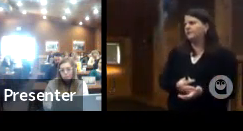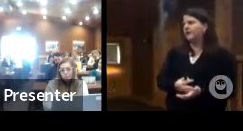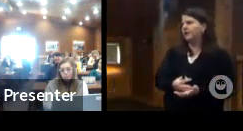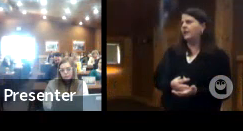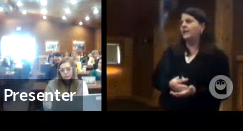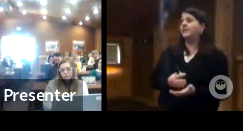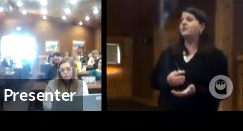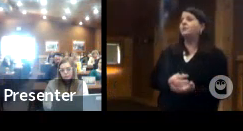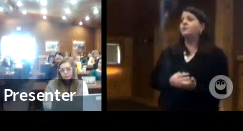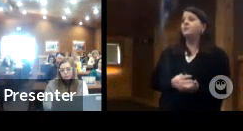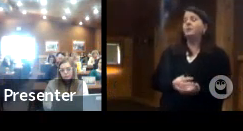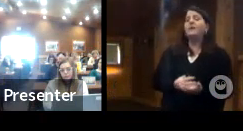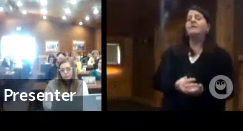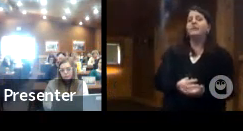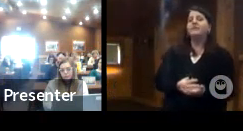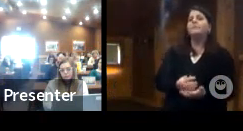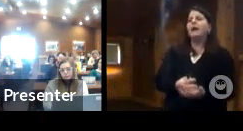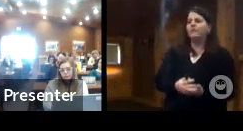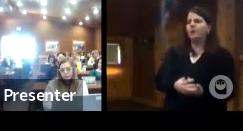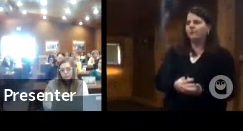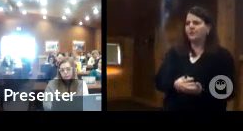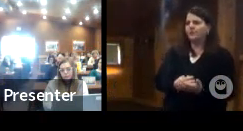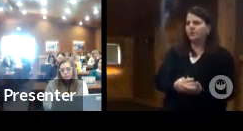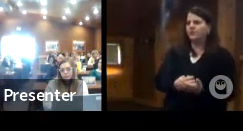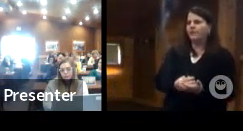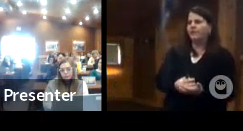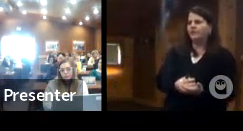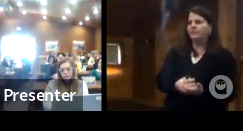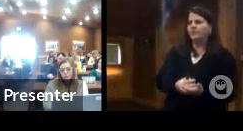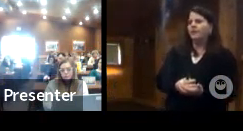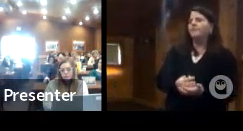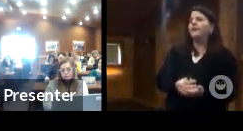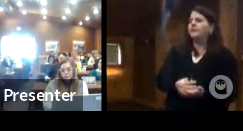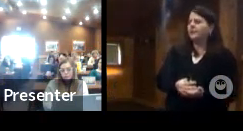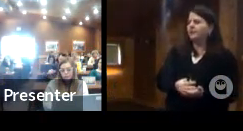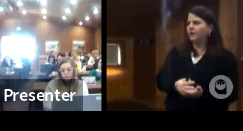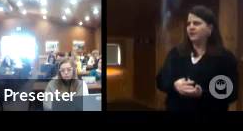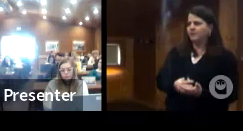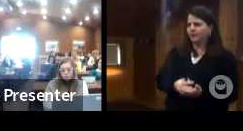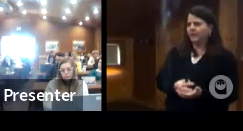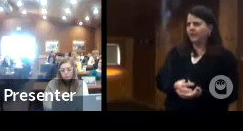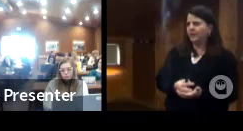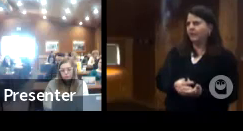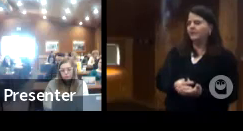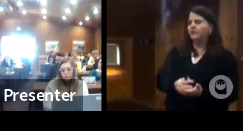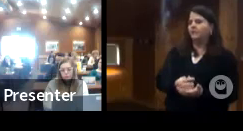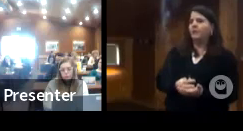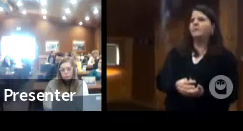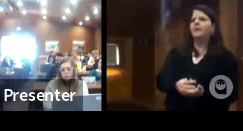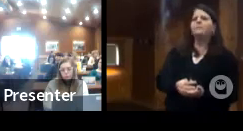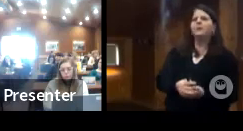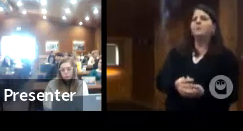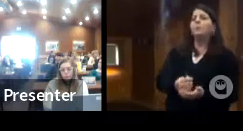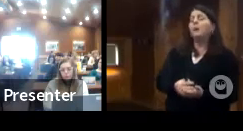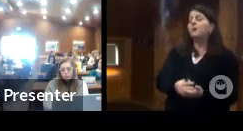have to testify on a case and you do know that victim, have a conversation with that victim. Find out their thoughts and feelings about it